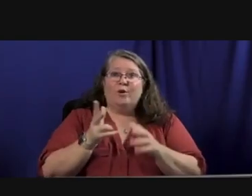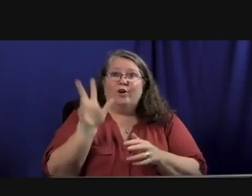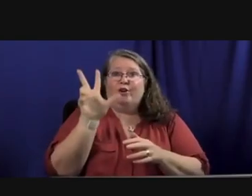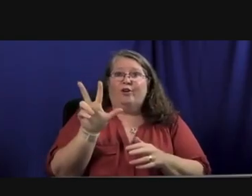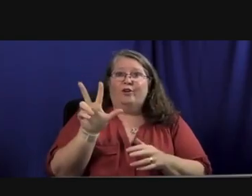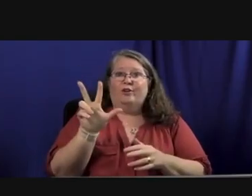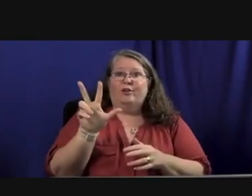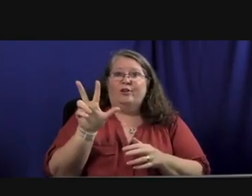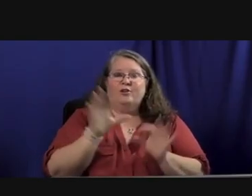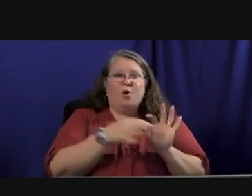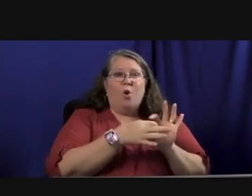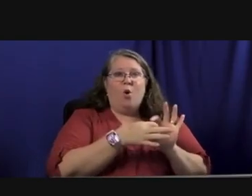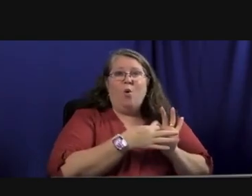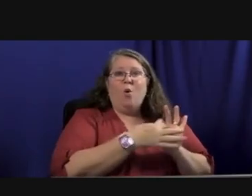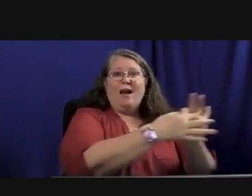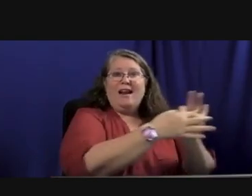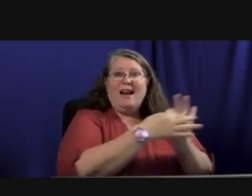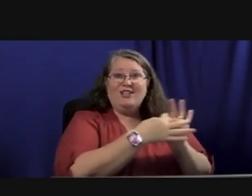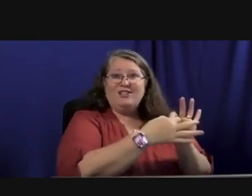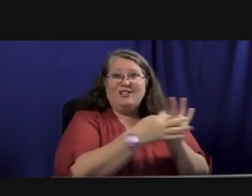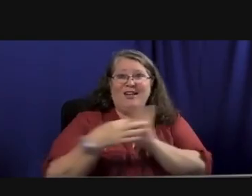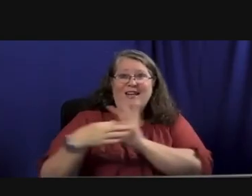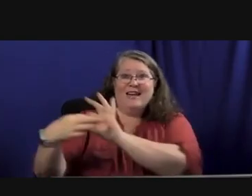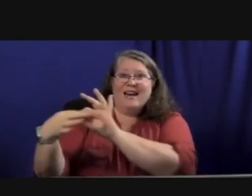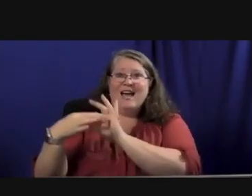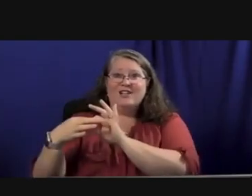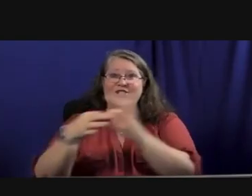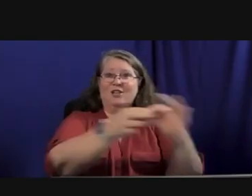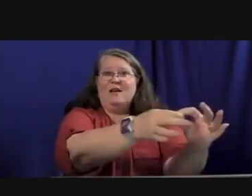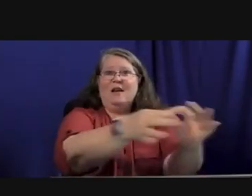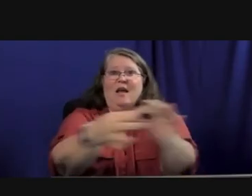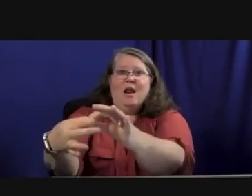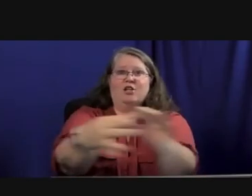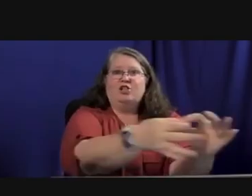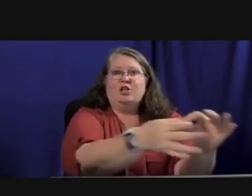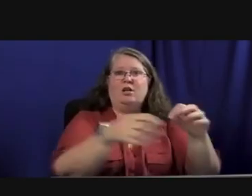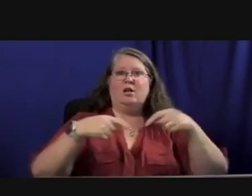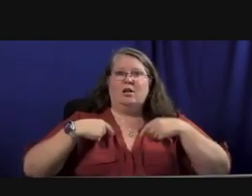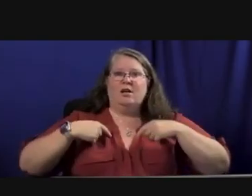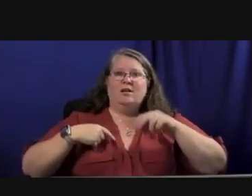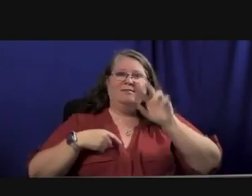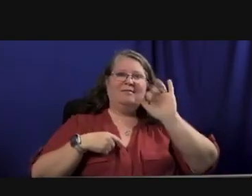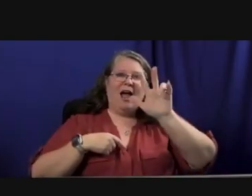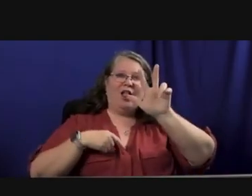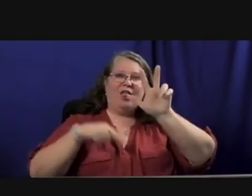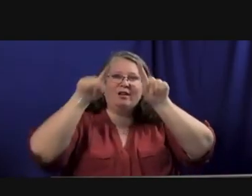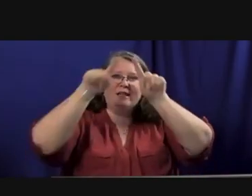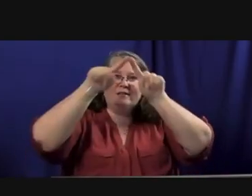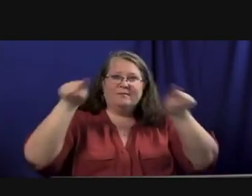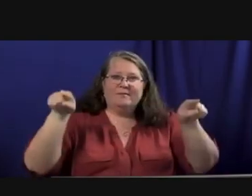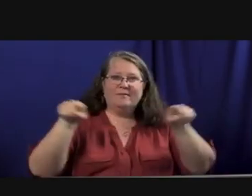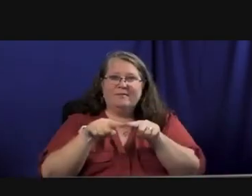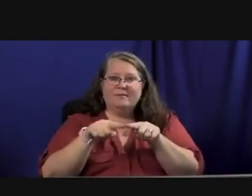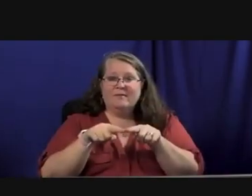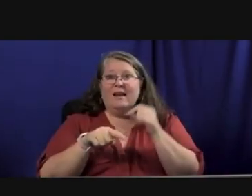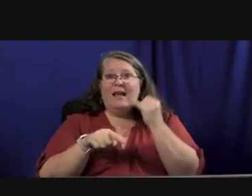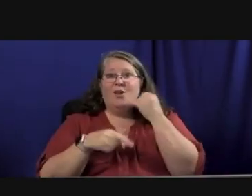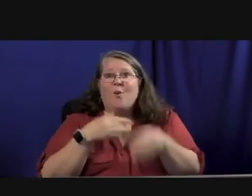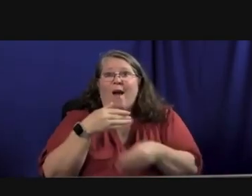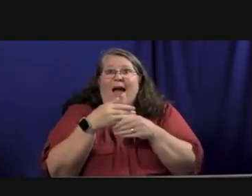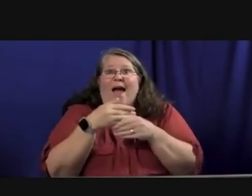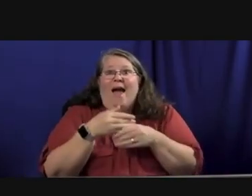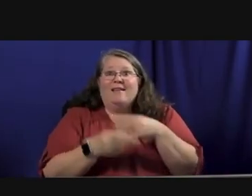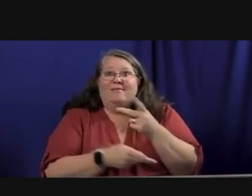an interpreter to the realm, that relationship of me, it's kind of like a